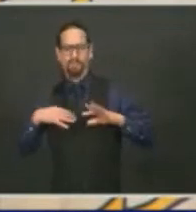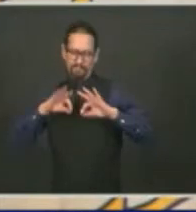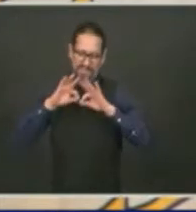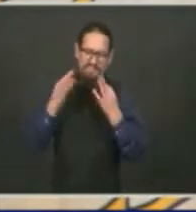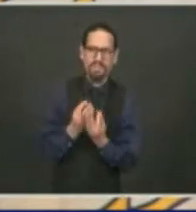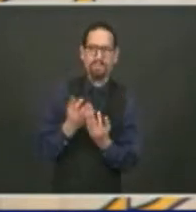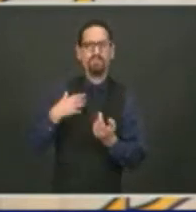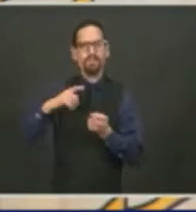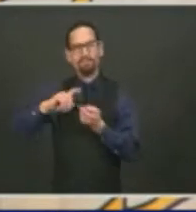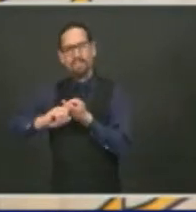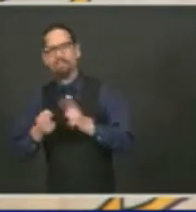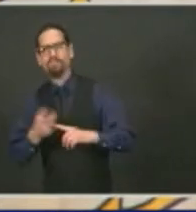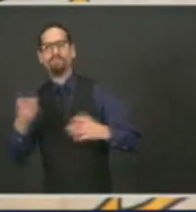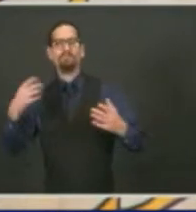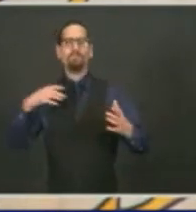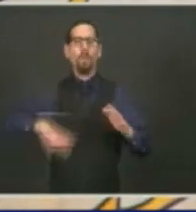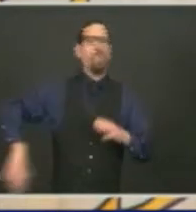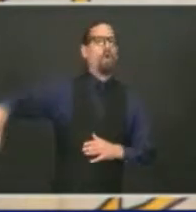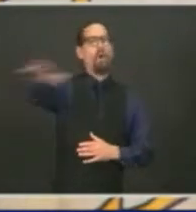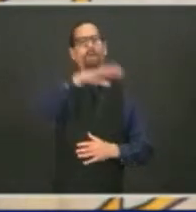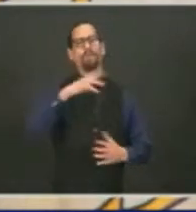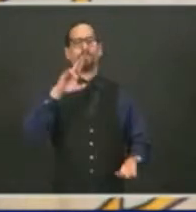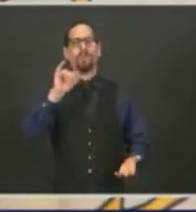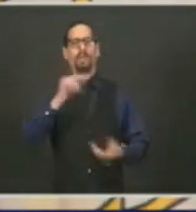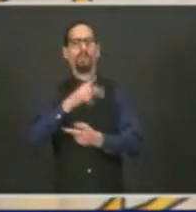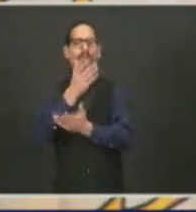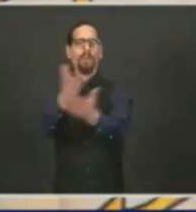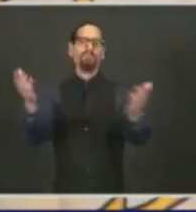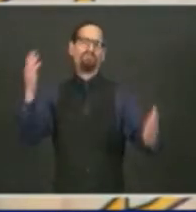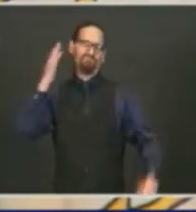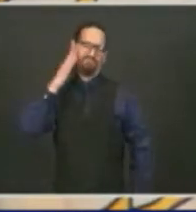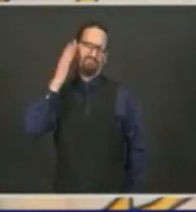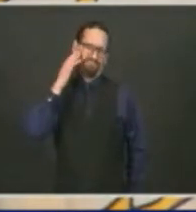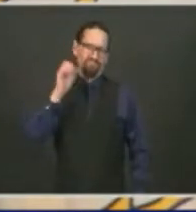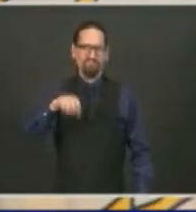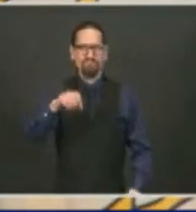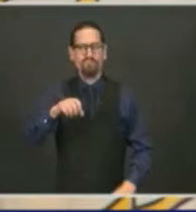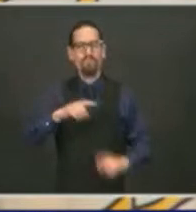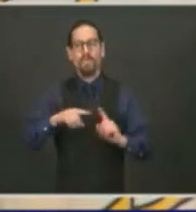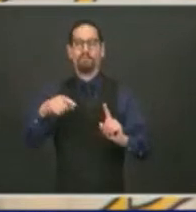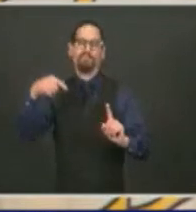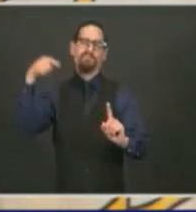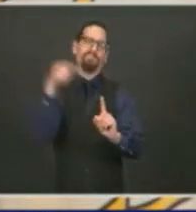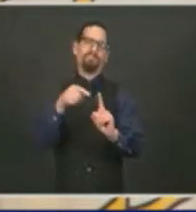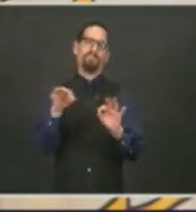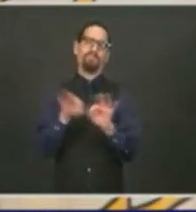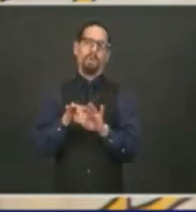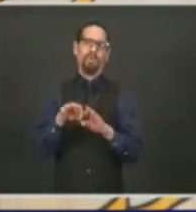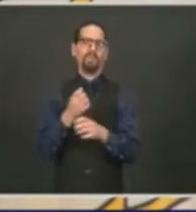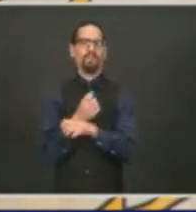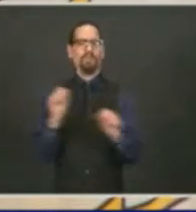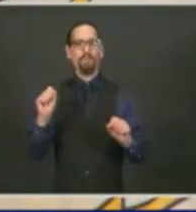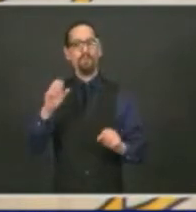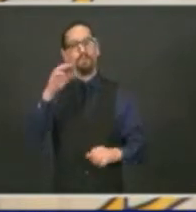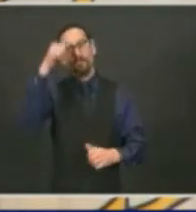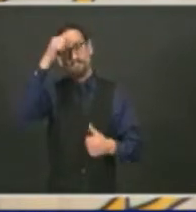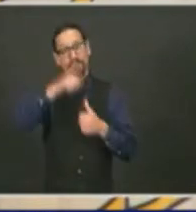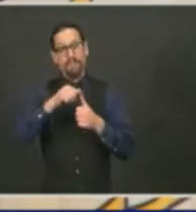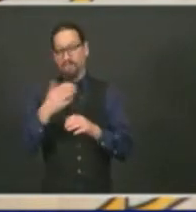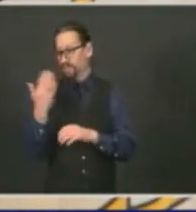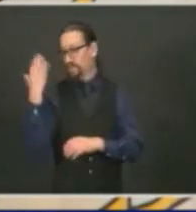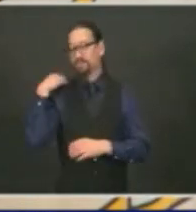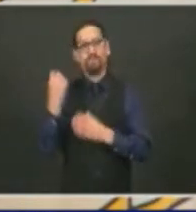of Rhode Island. I had to deliver that message for Easter and